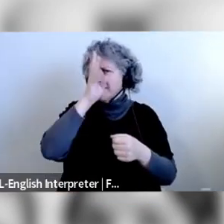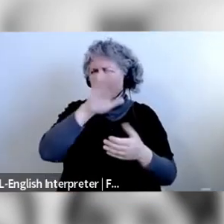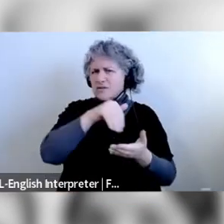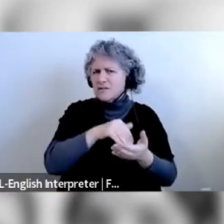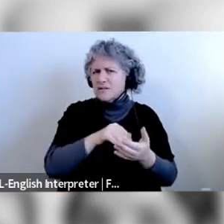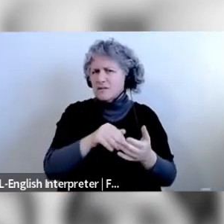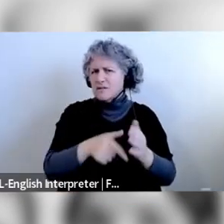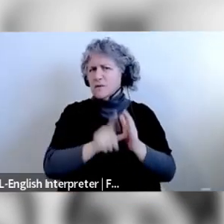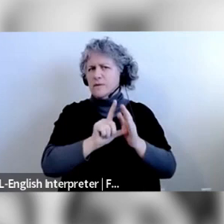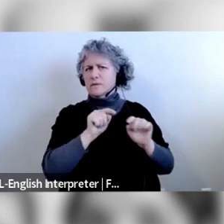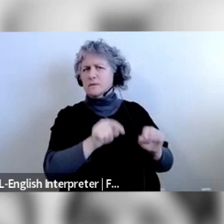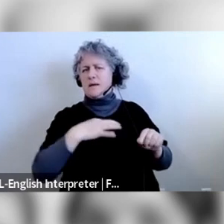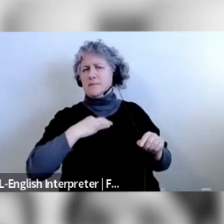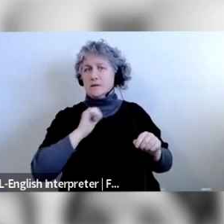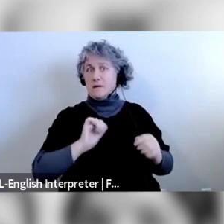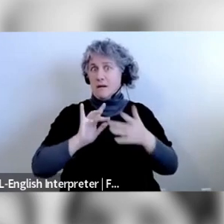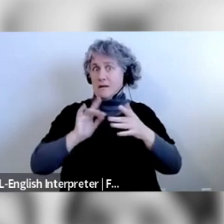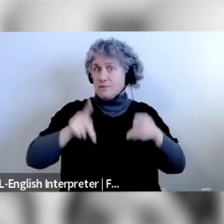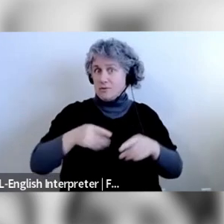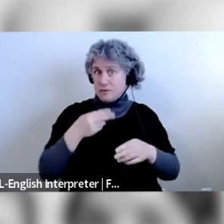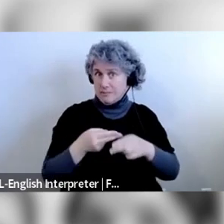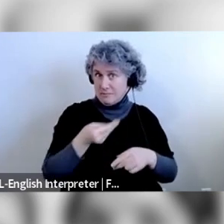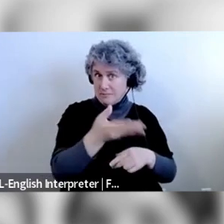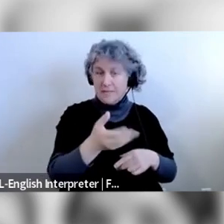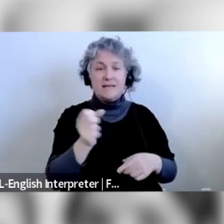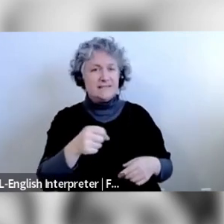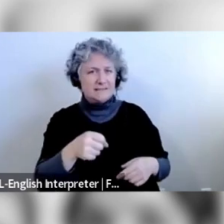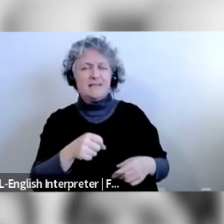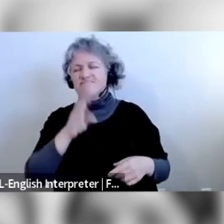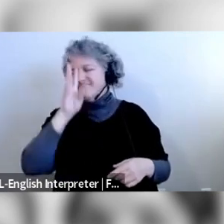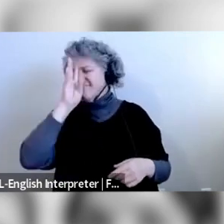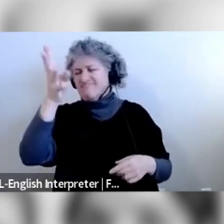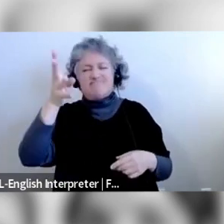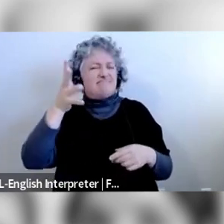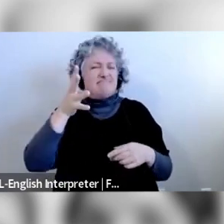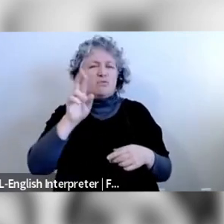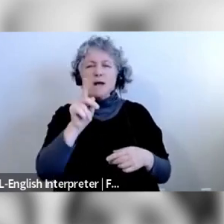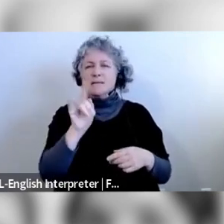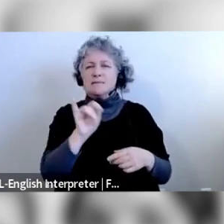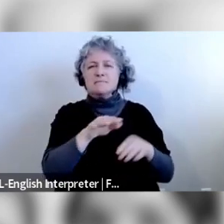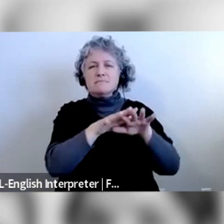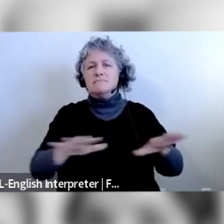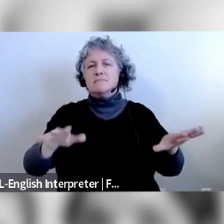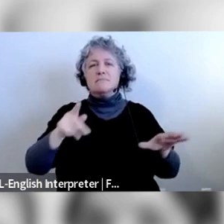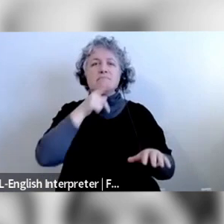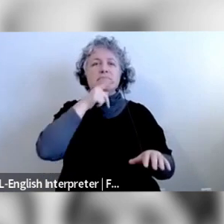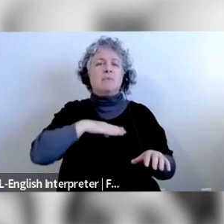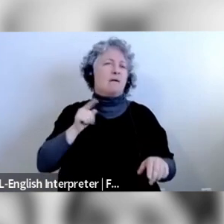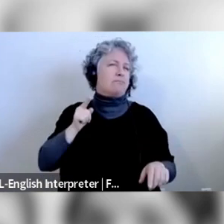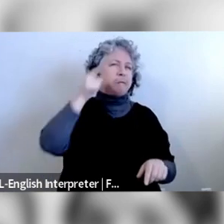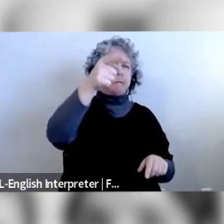is there a contact that we can get in touch with? In that case, it is random. It's not a county that's supported directly by a certain regional